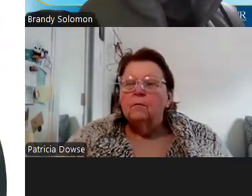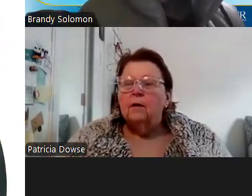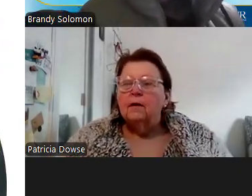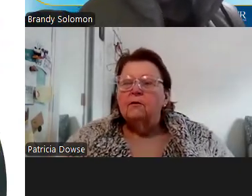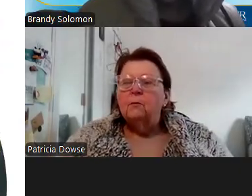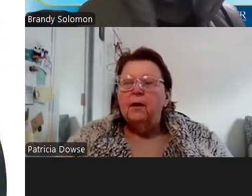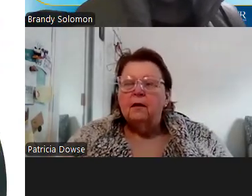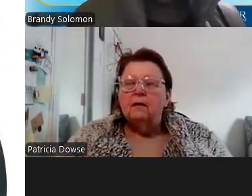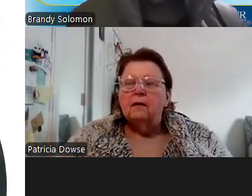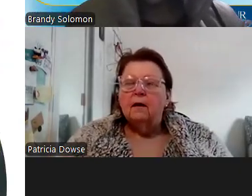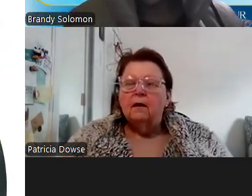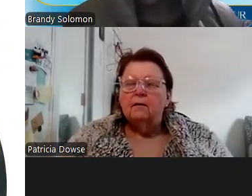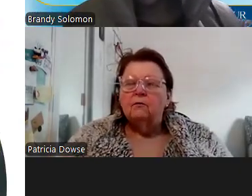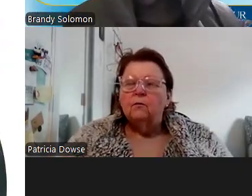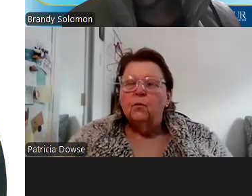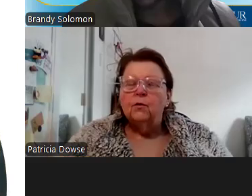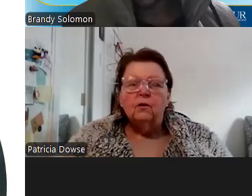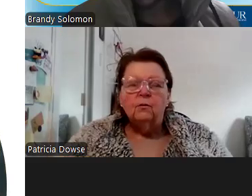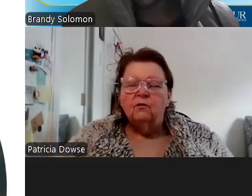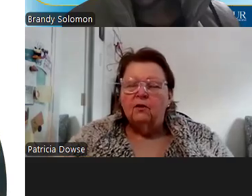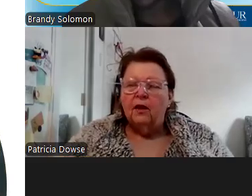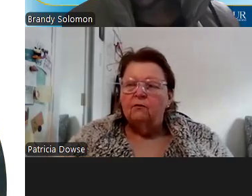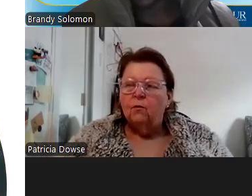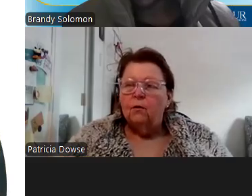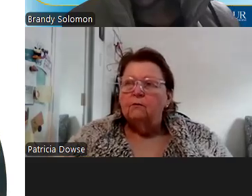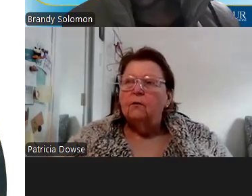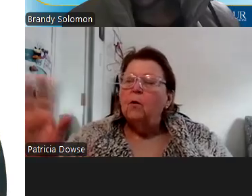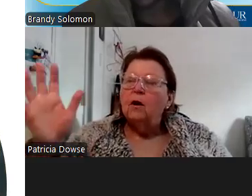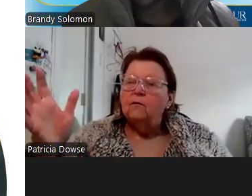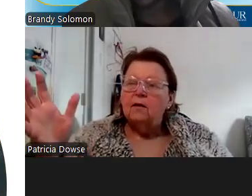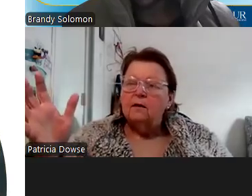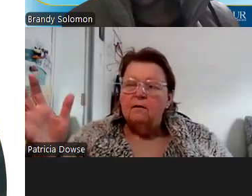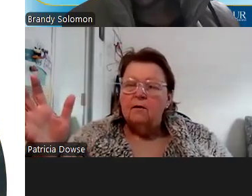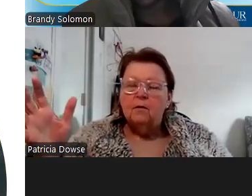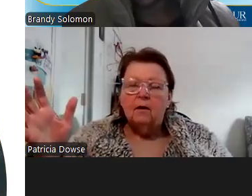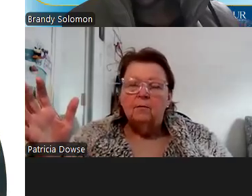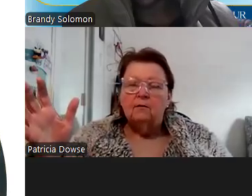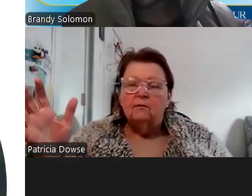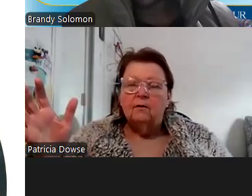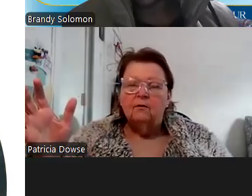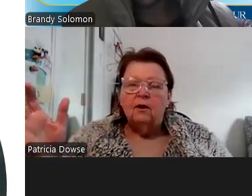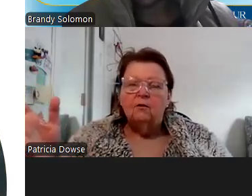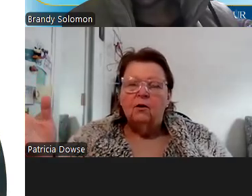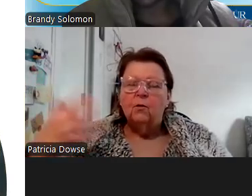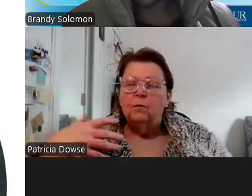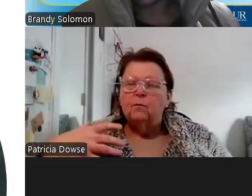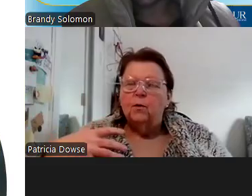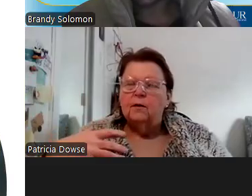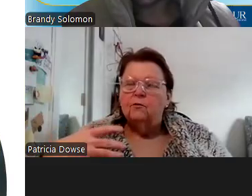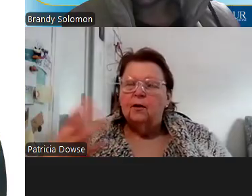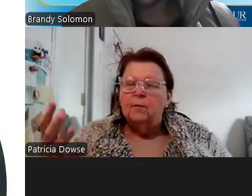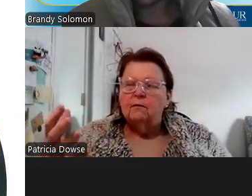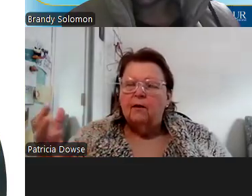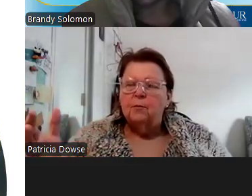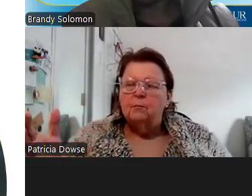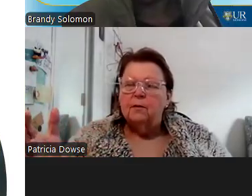We anticipated this originally was designed for the Mohawk Valley team. That tells you how long ago we've been working